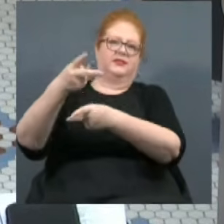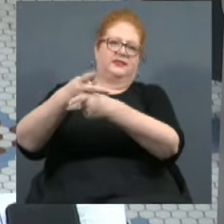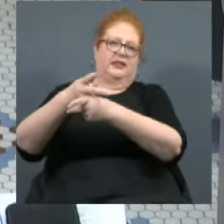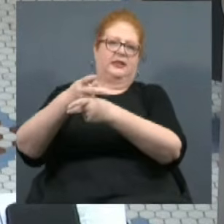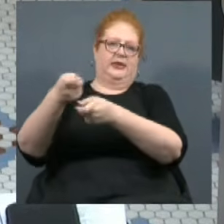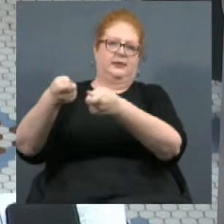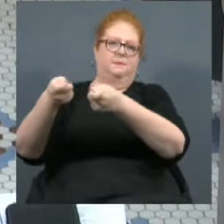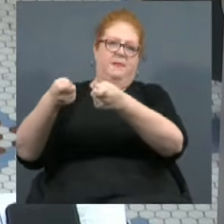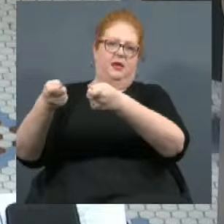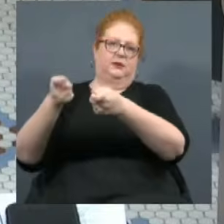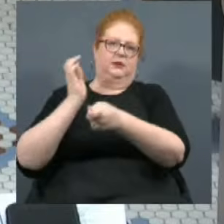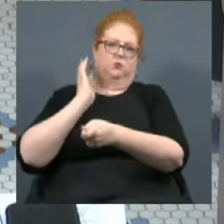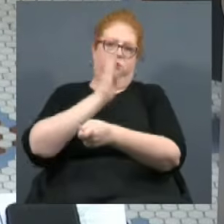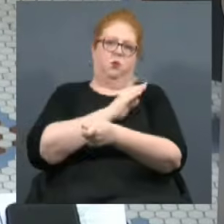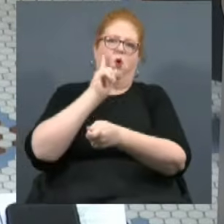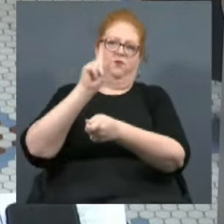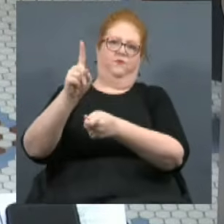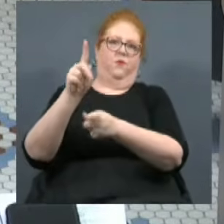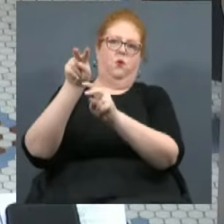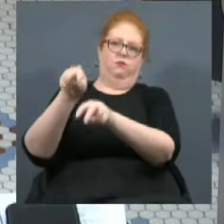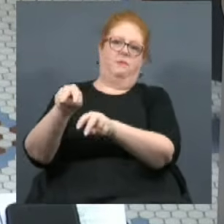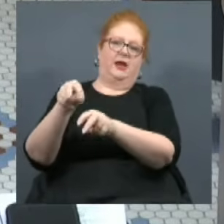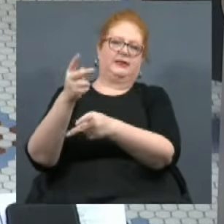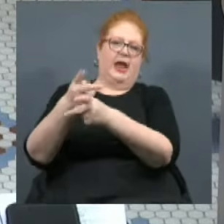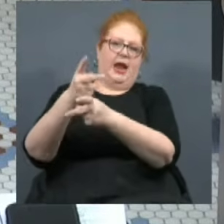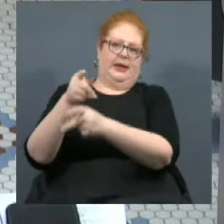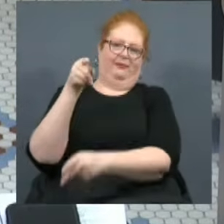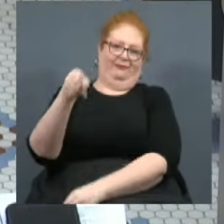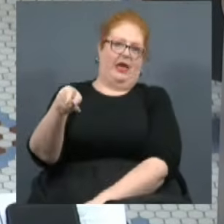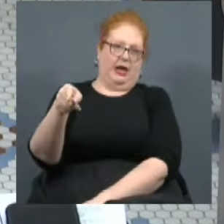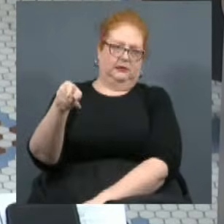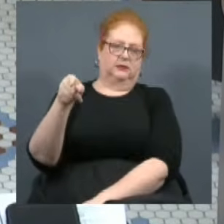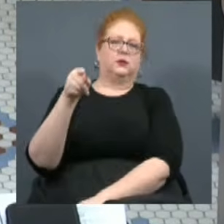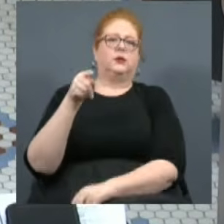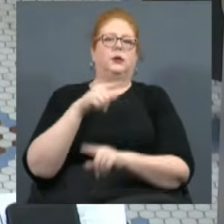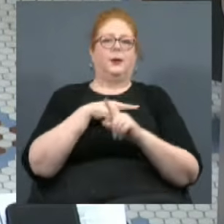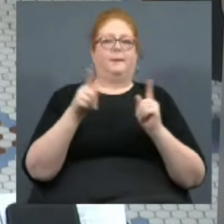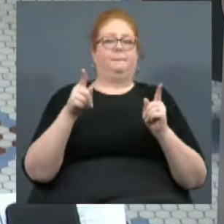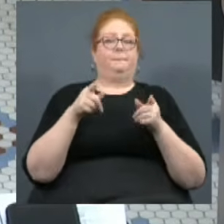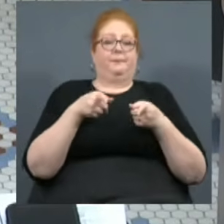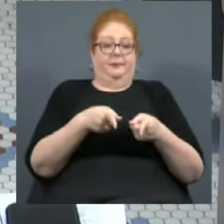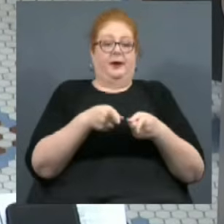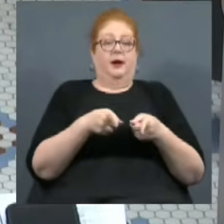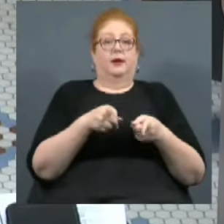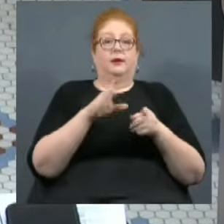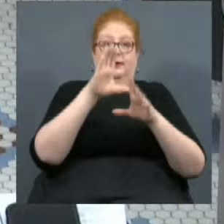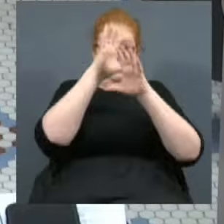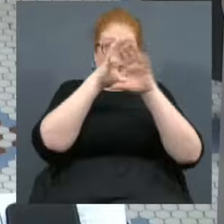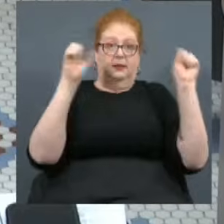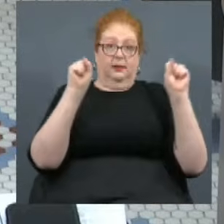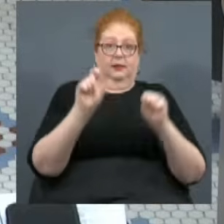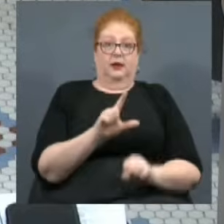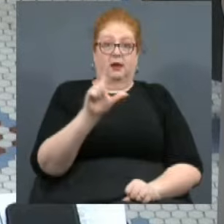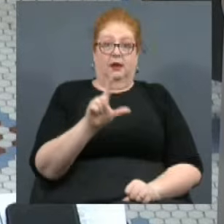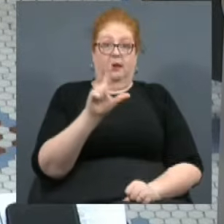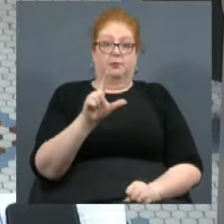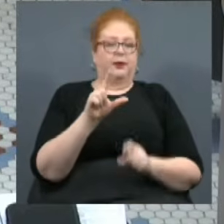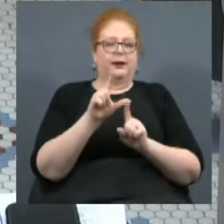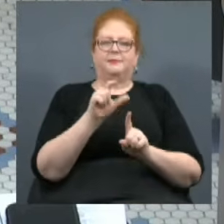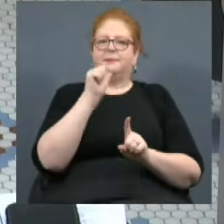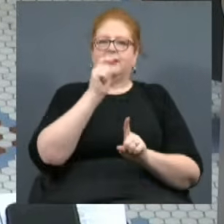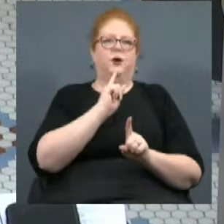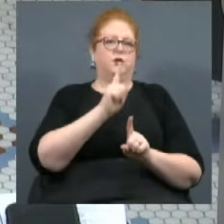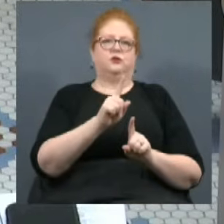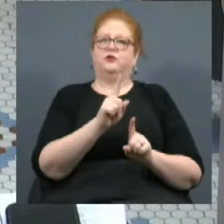it. I am not 100% sure how it's set up for the maintenance of the Clinton Bridge, though. If you